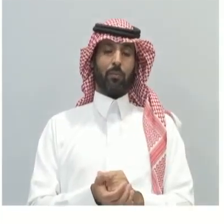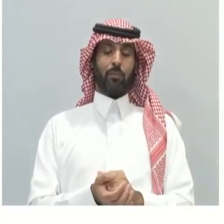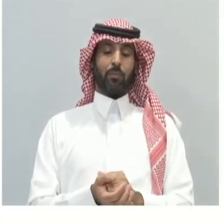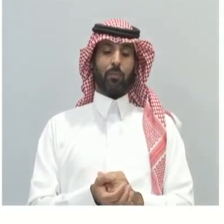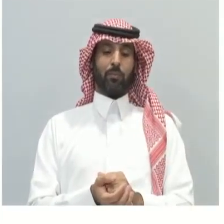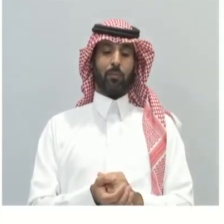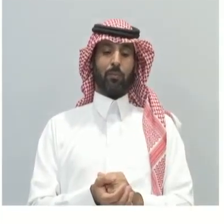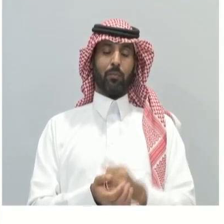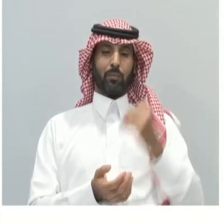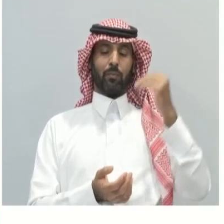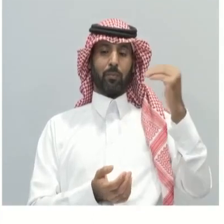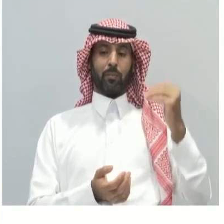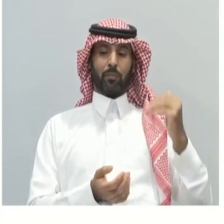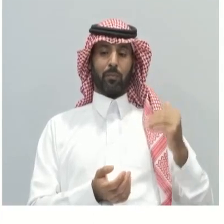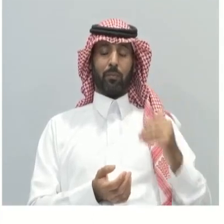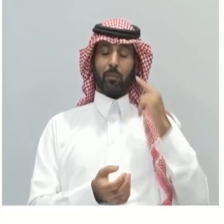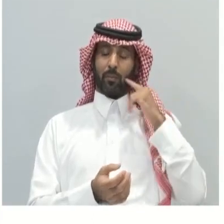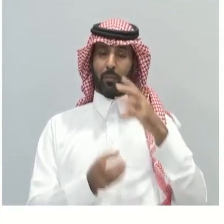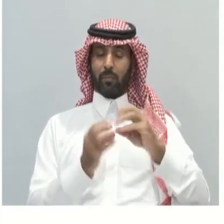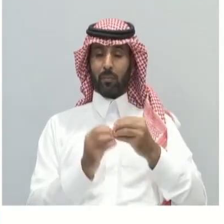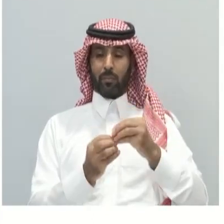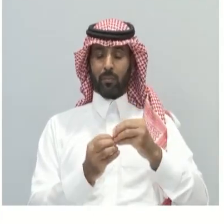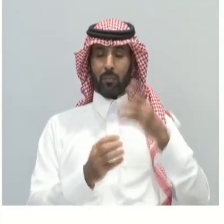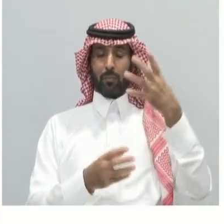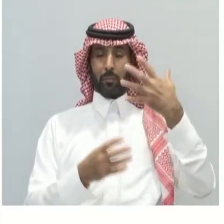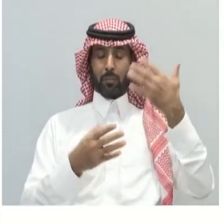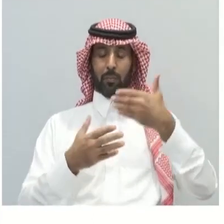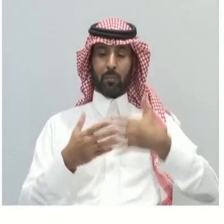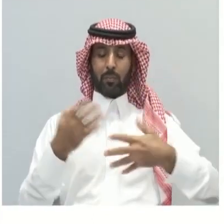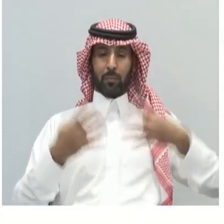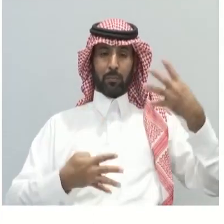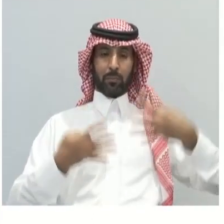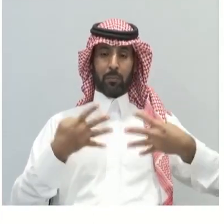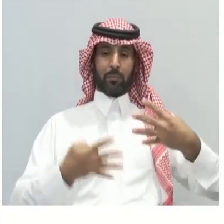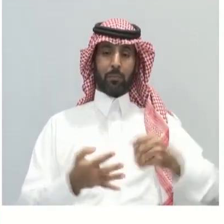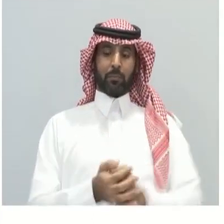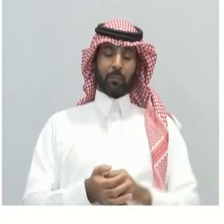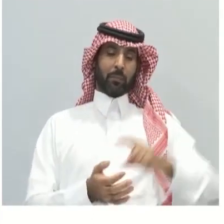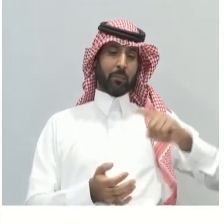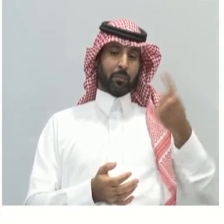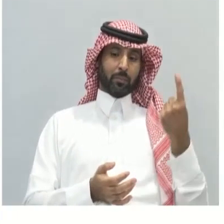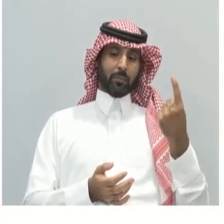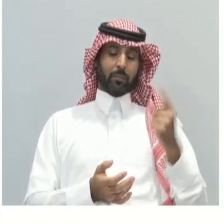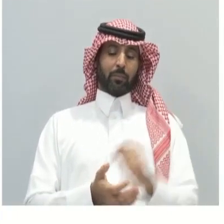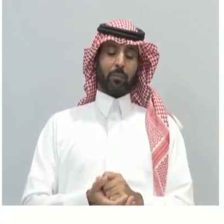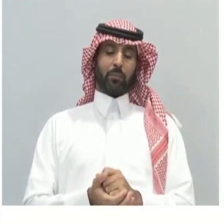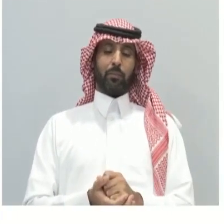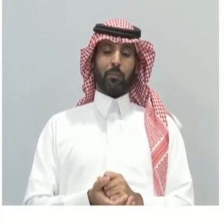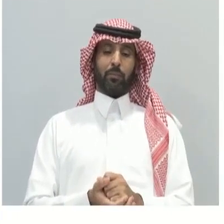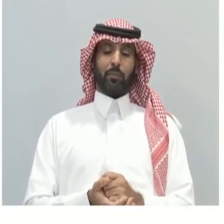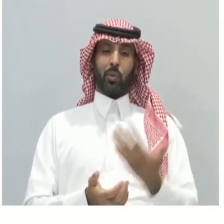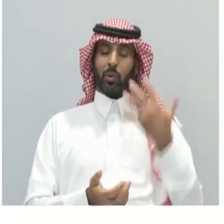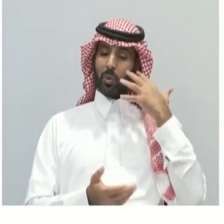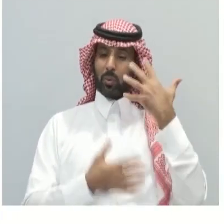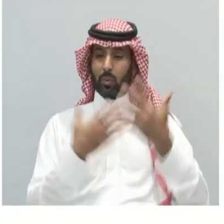distinct, a prototype, transmit, patent, milestone, and affluence. So number one,